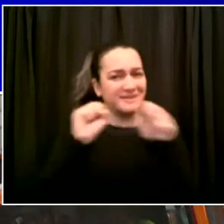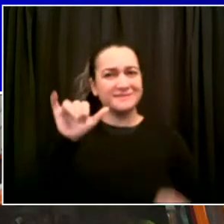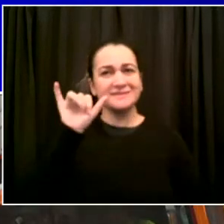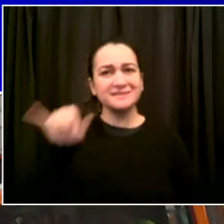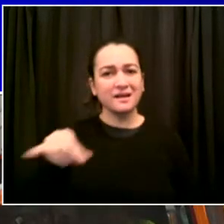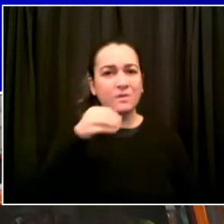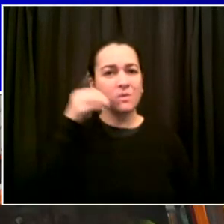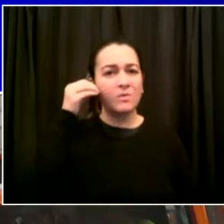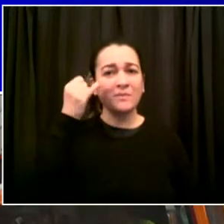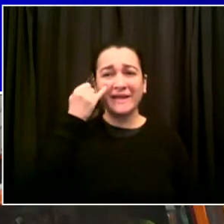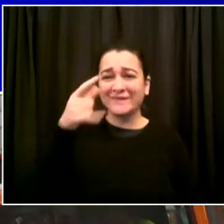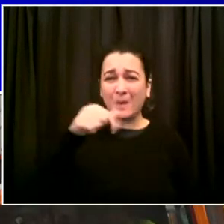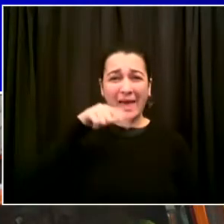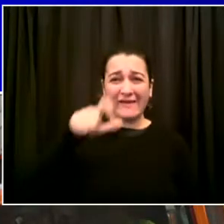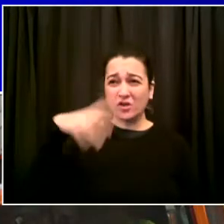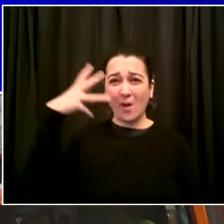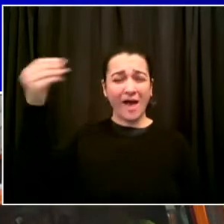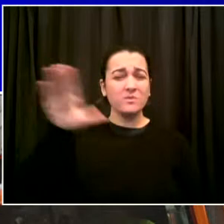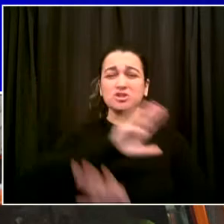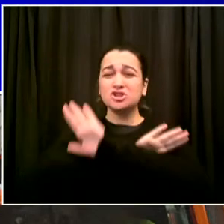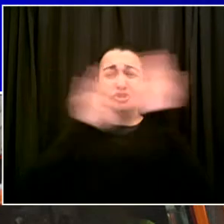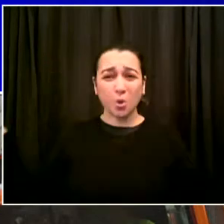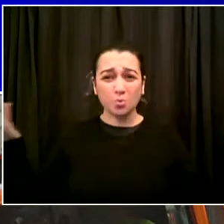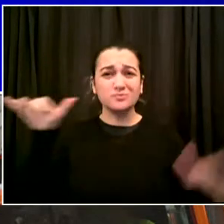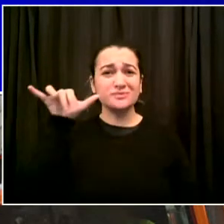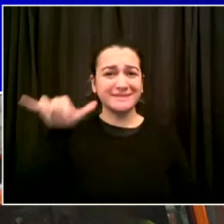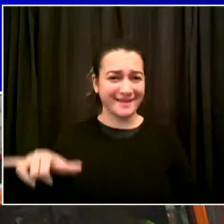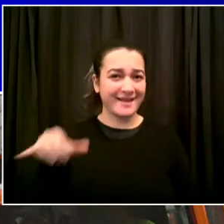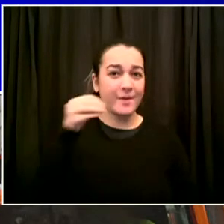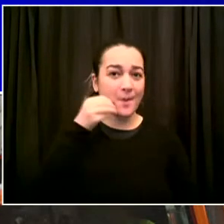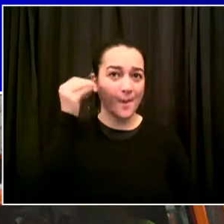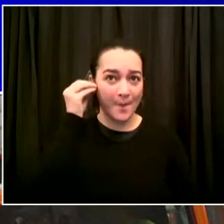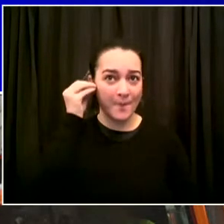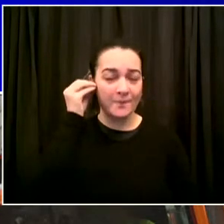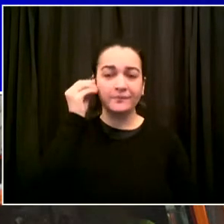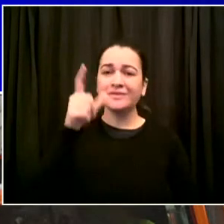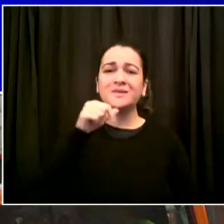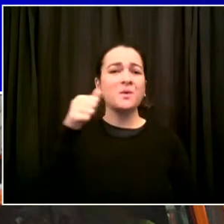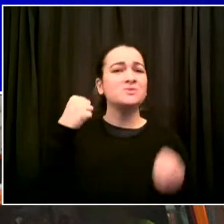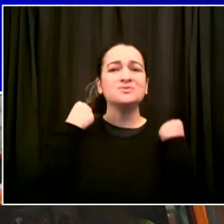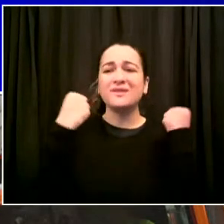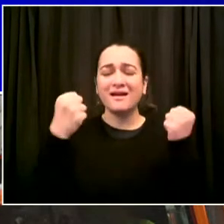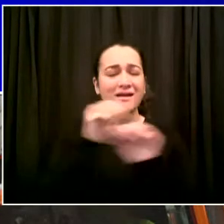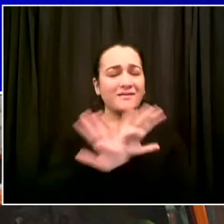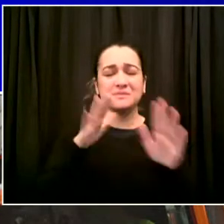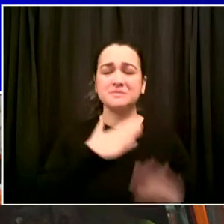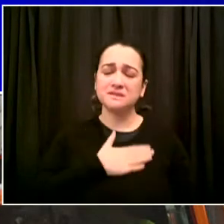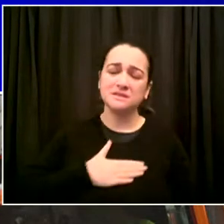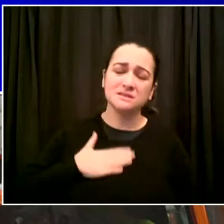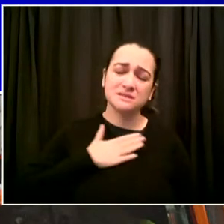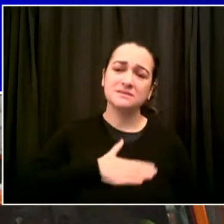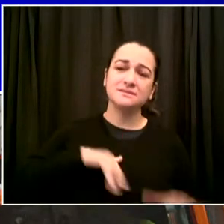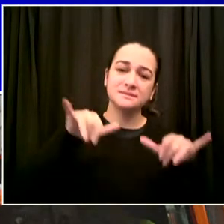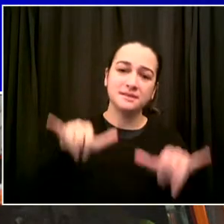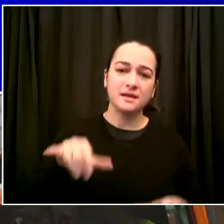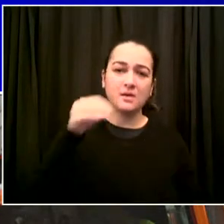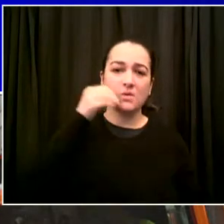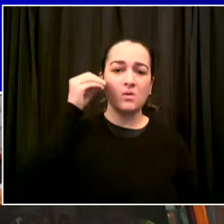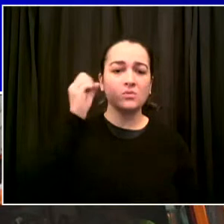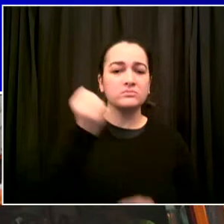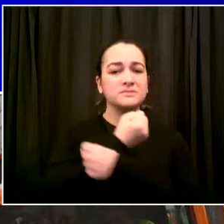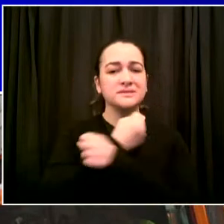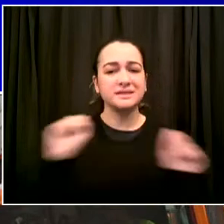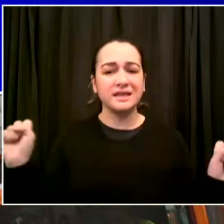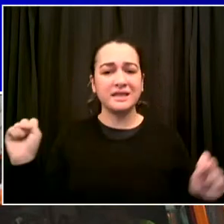stay inside. If there's any way you can avoid traveling today. Let me tell you why I say blizzard conditions,